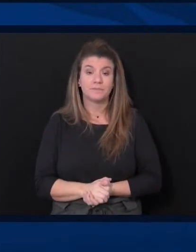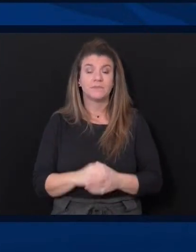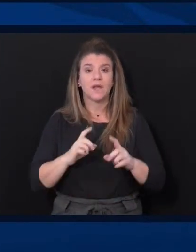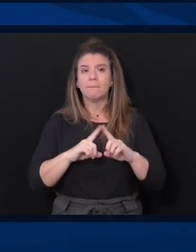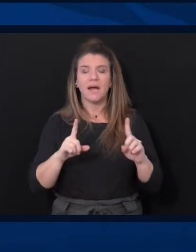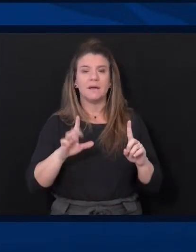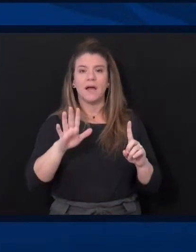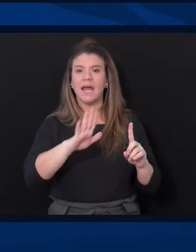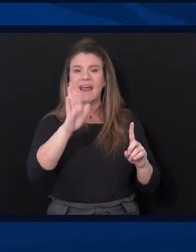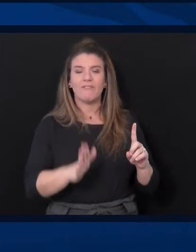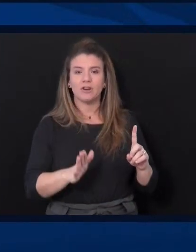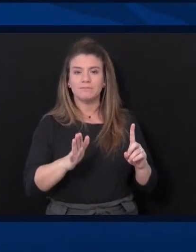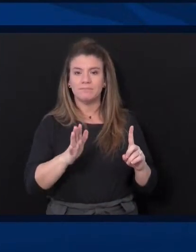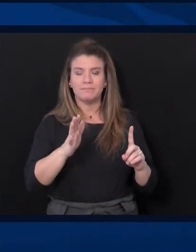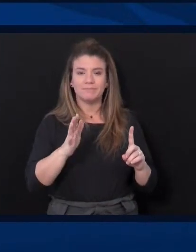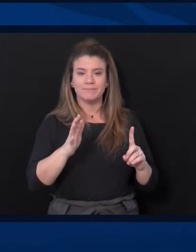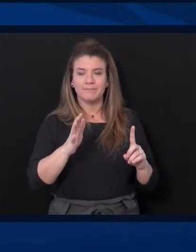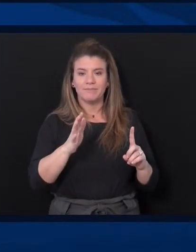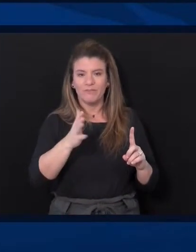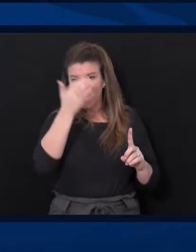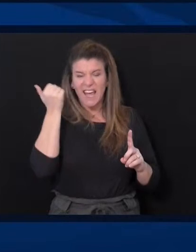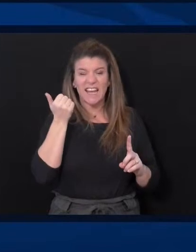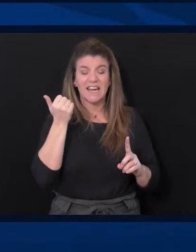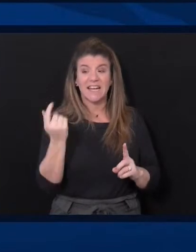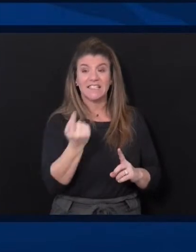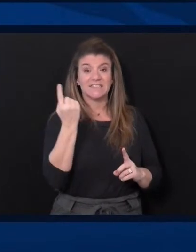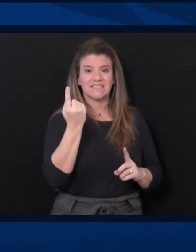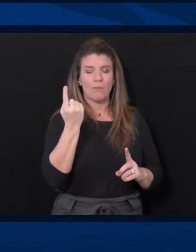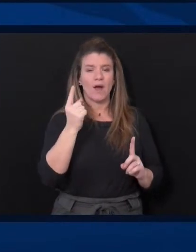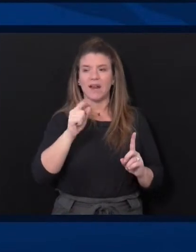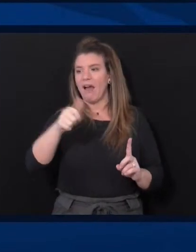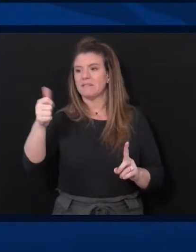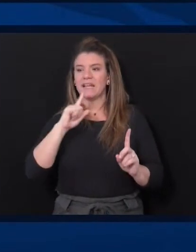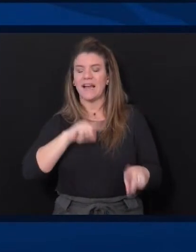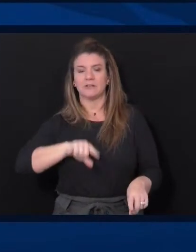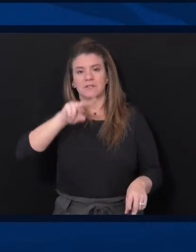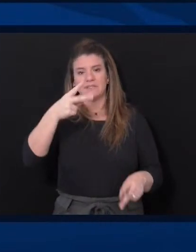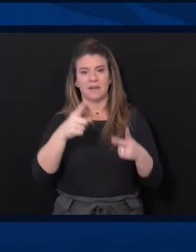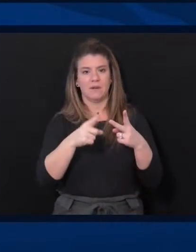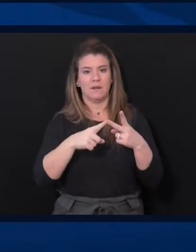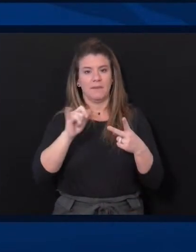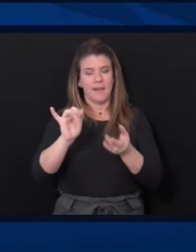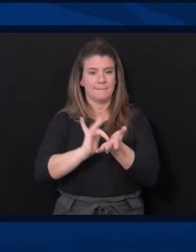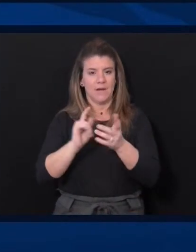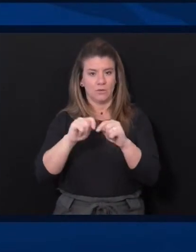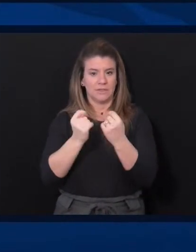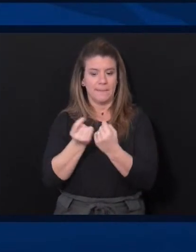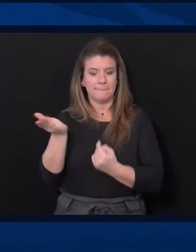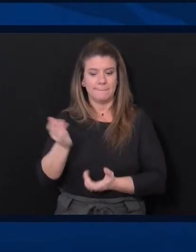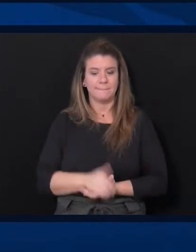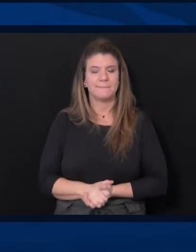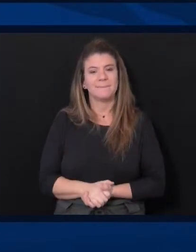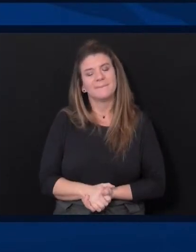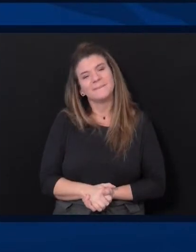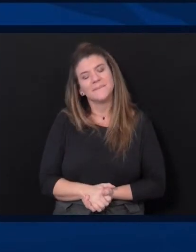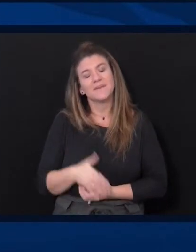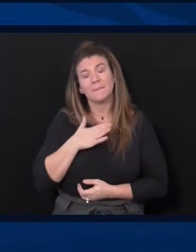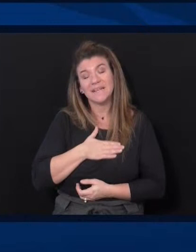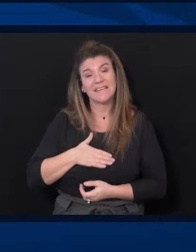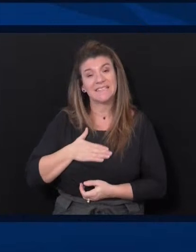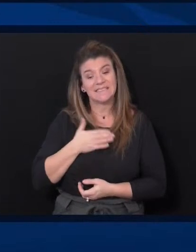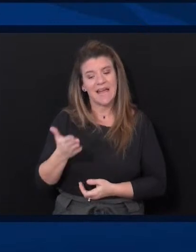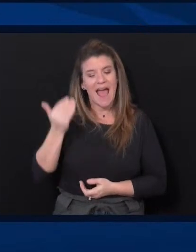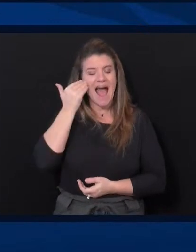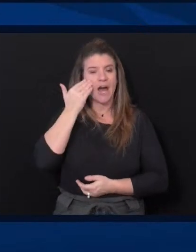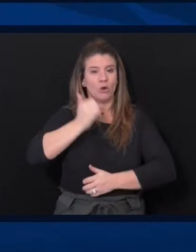But nevertheless, you know, someone answer the second question, you know, on the medical team and everything. Please, General, I know